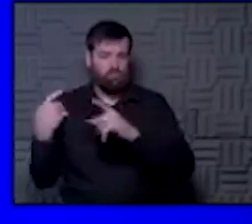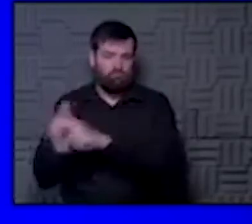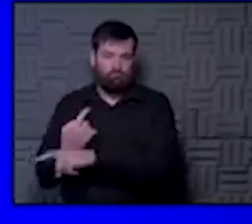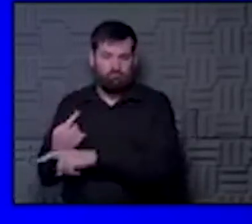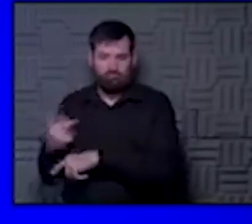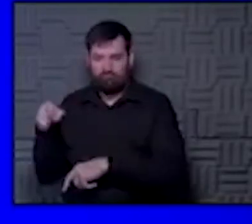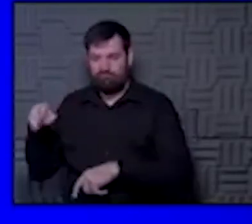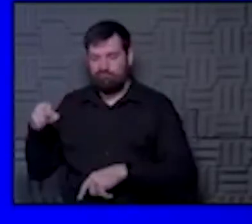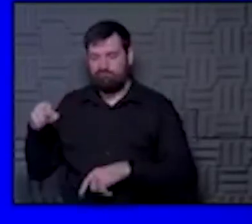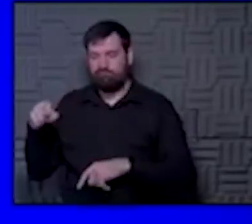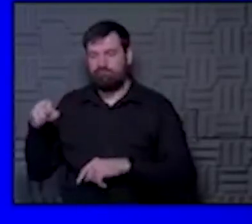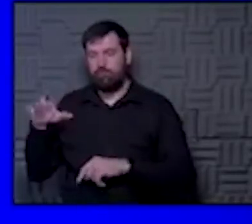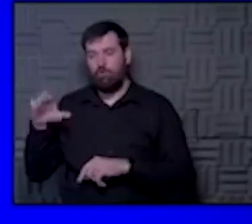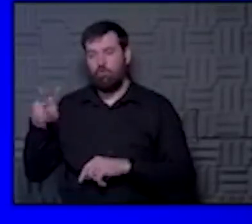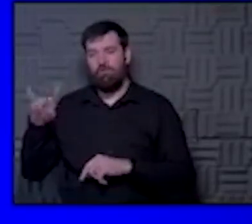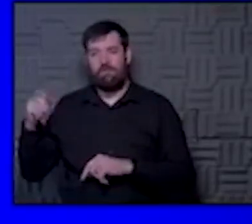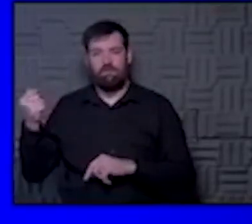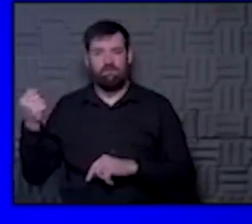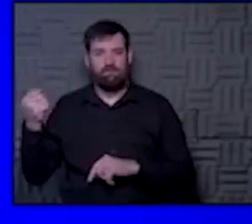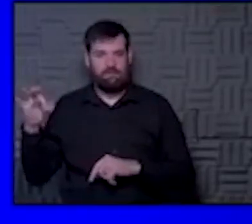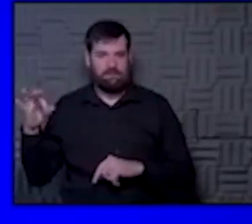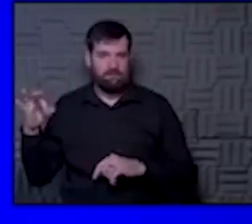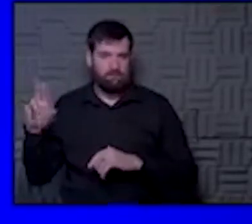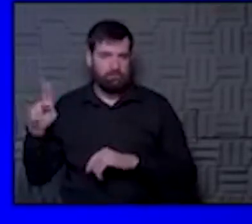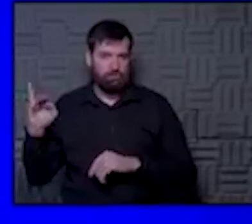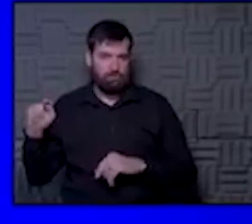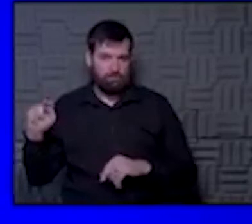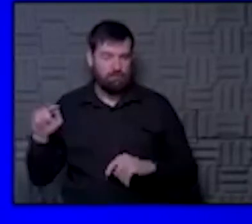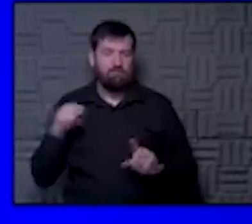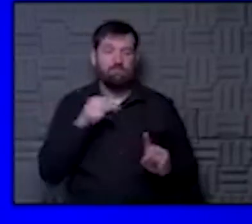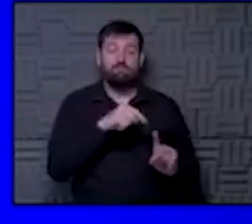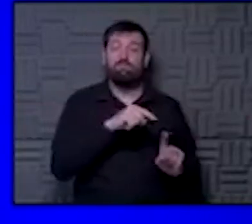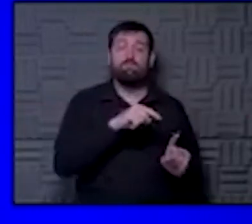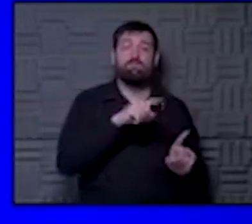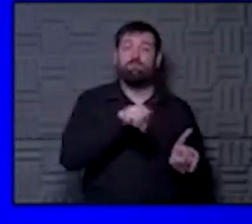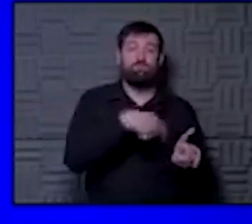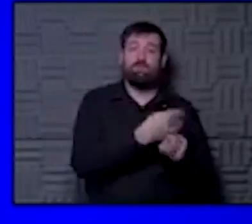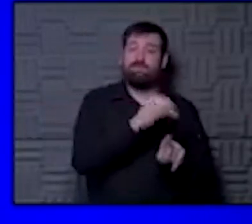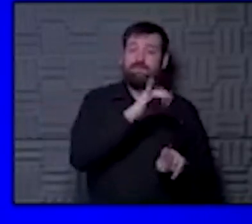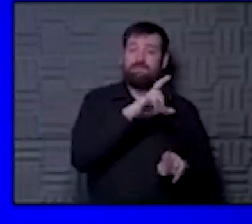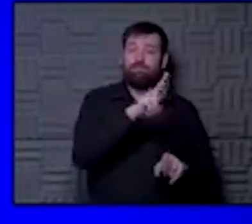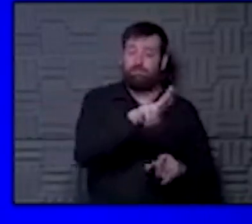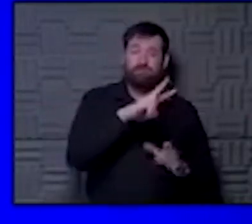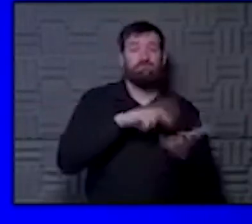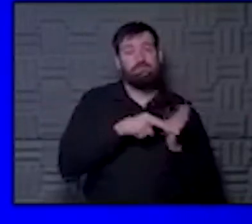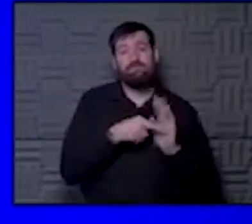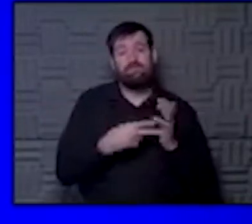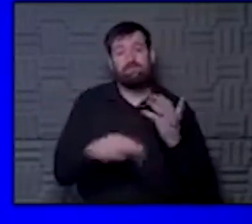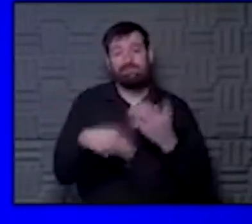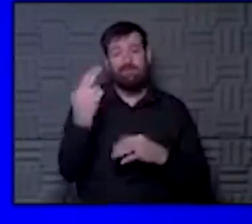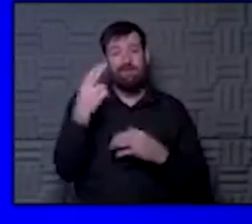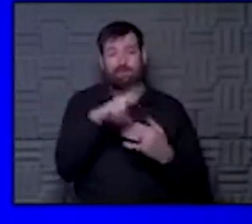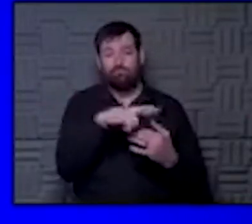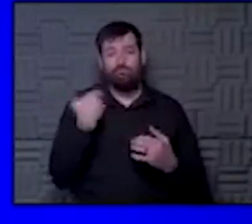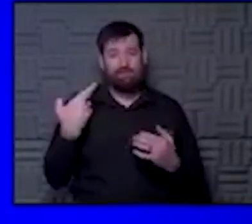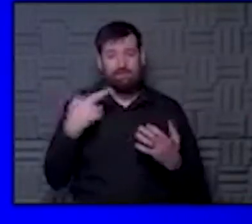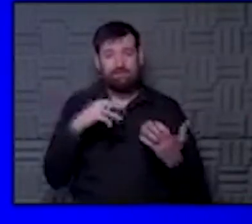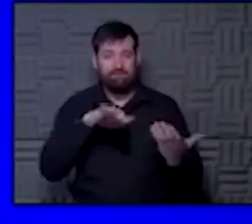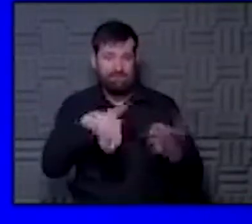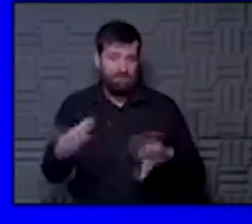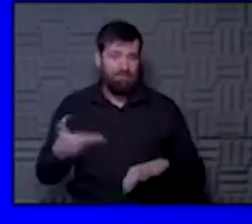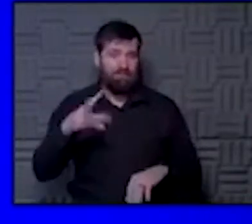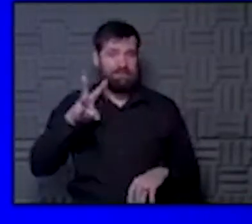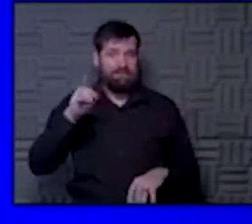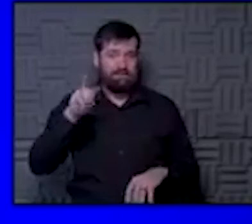those regular medical floors. So even just going to the ICU can portend a higher chance of mortality at 60 days as well. So it's not